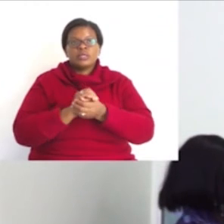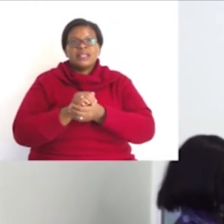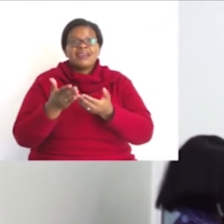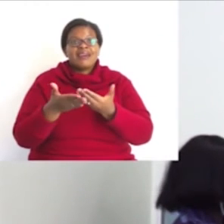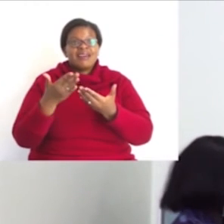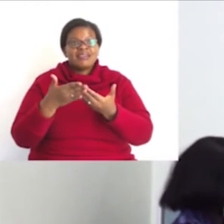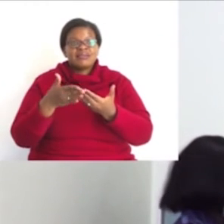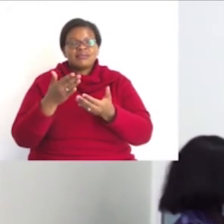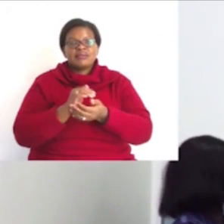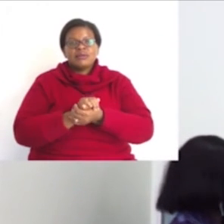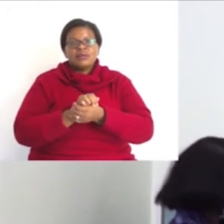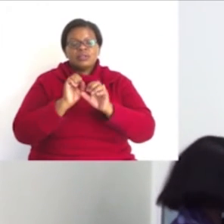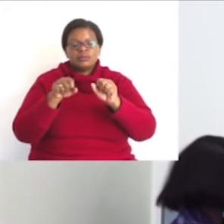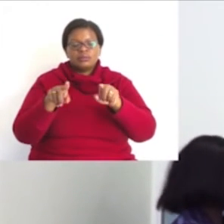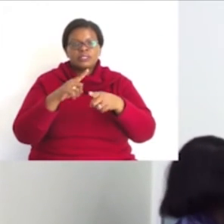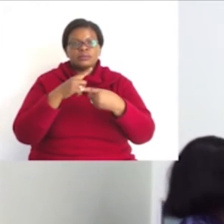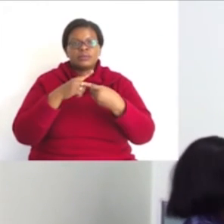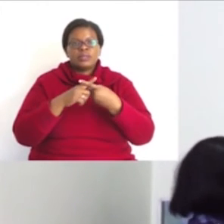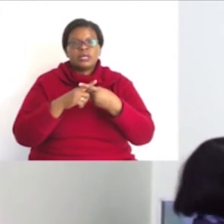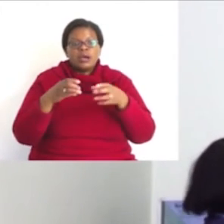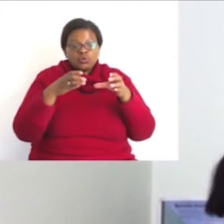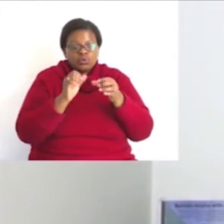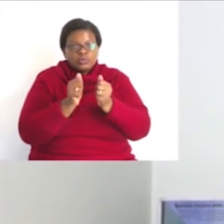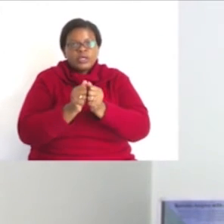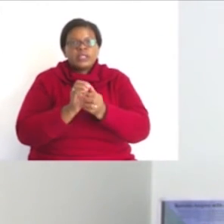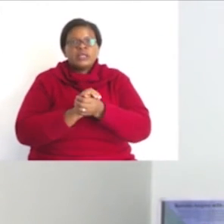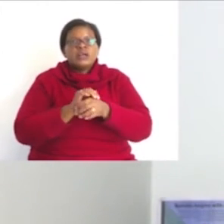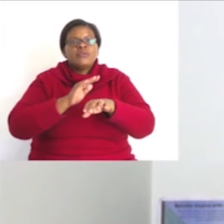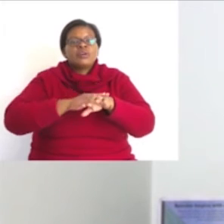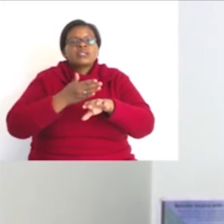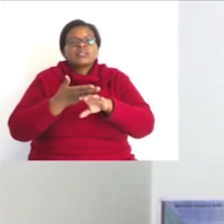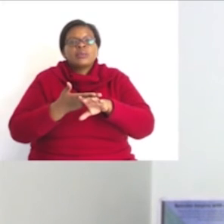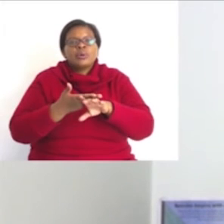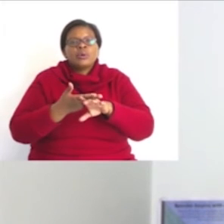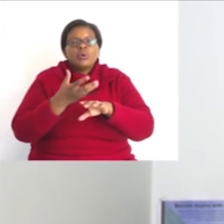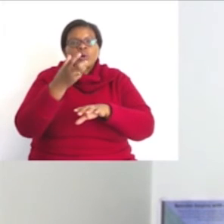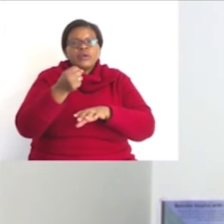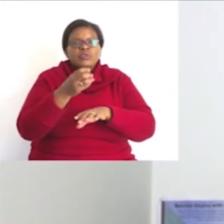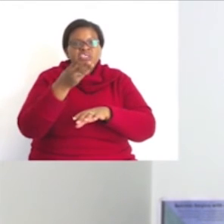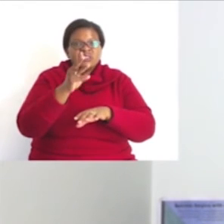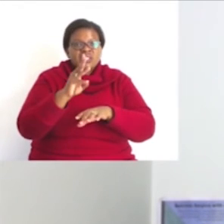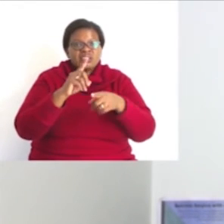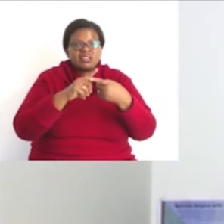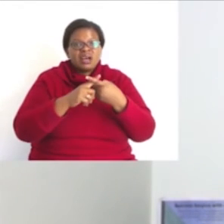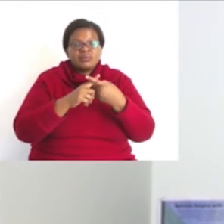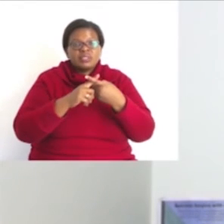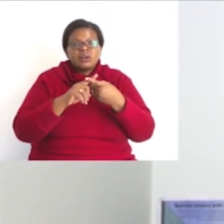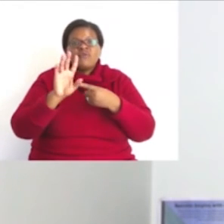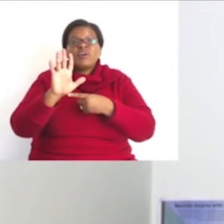easy to multiply and group them together. In this case, we take 6